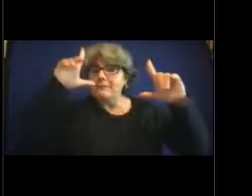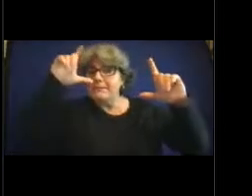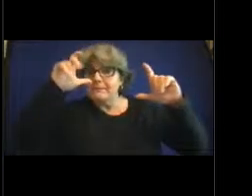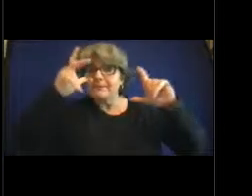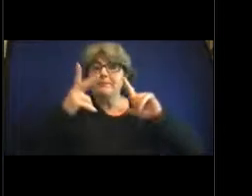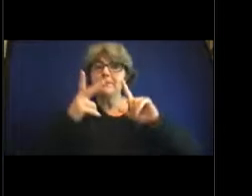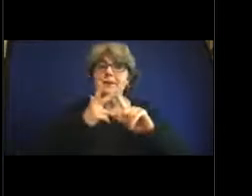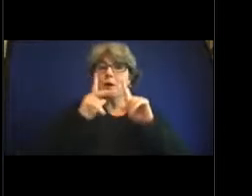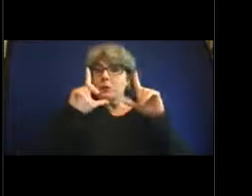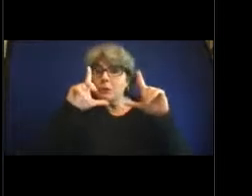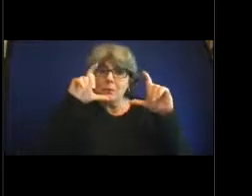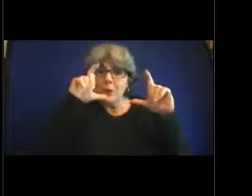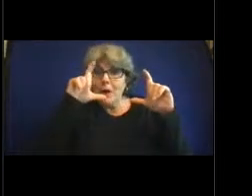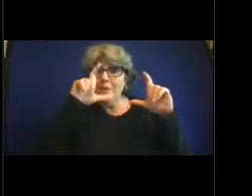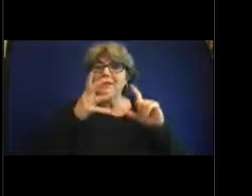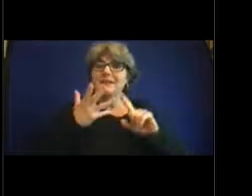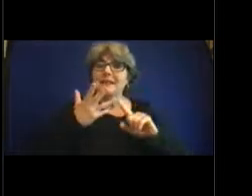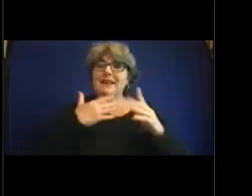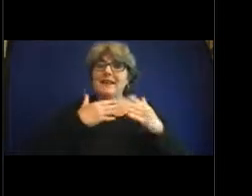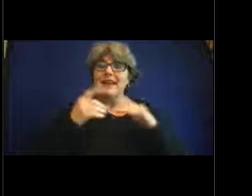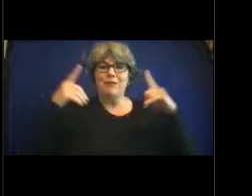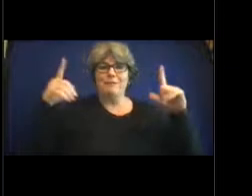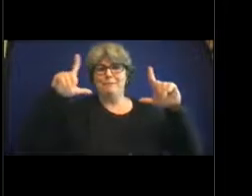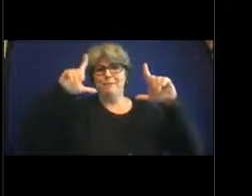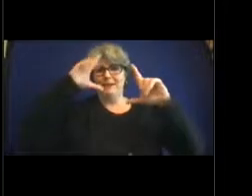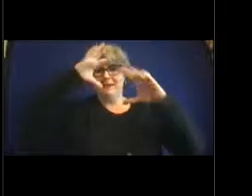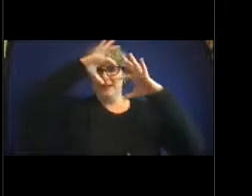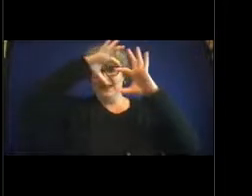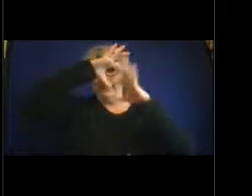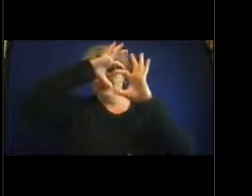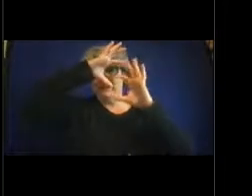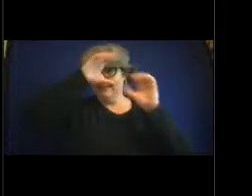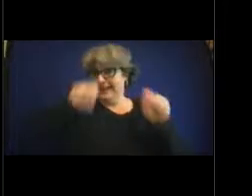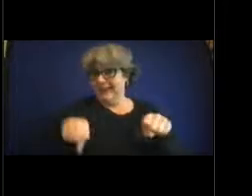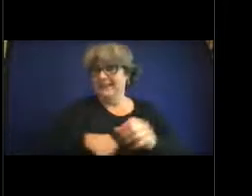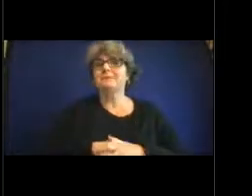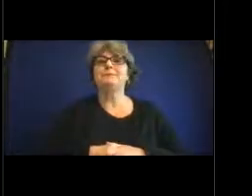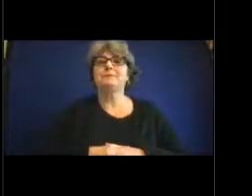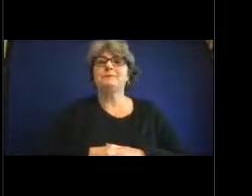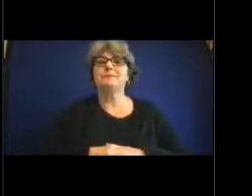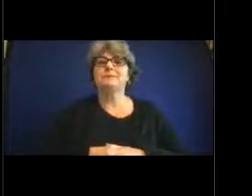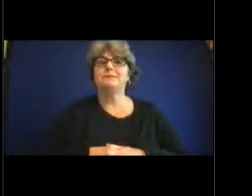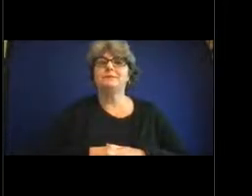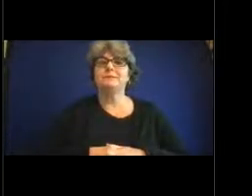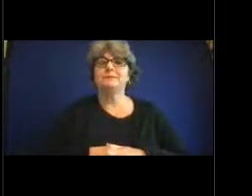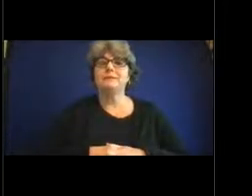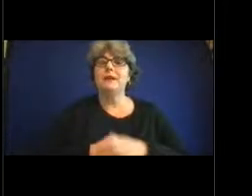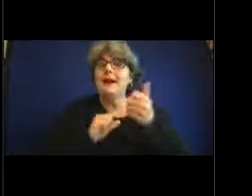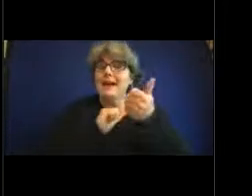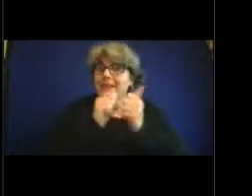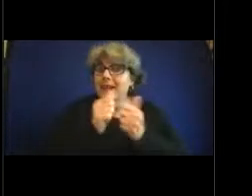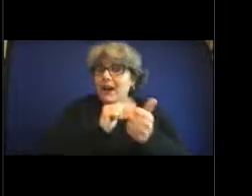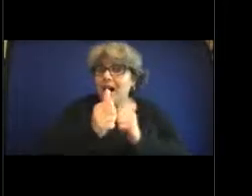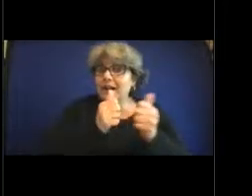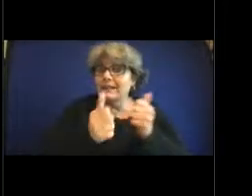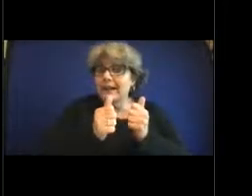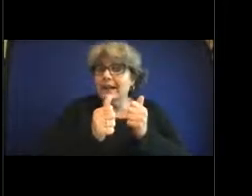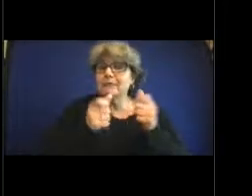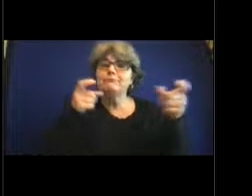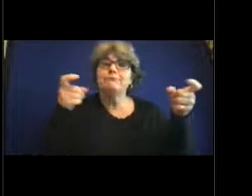small cameras, and even big cameras with big lenses. This contest was run